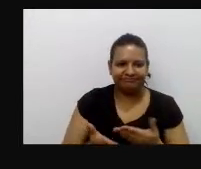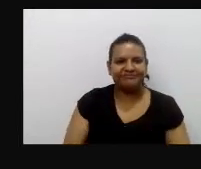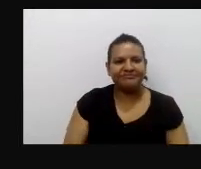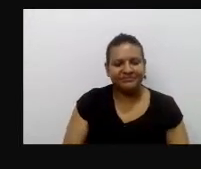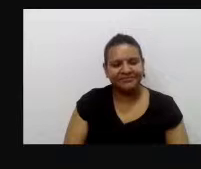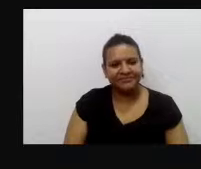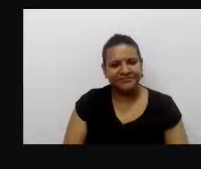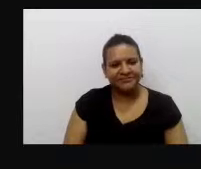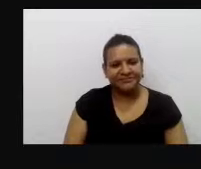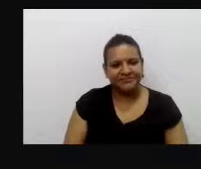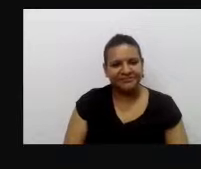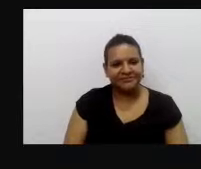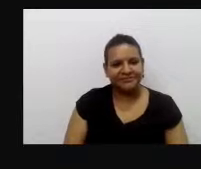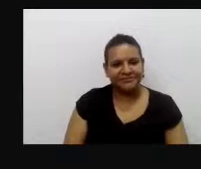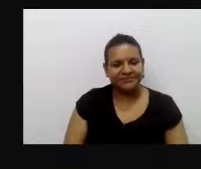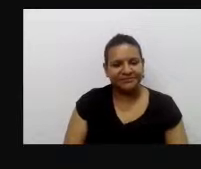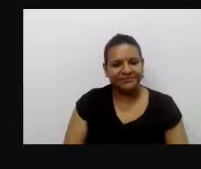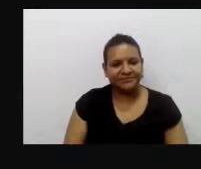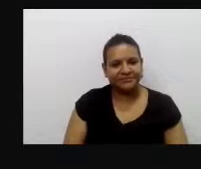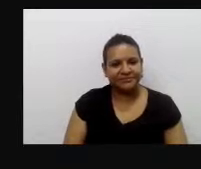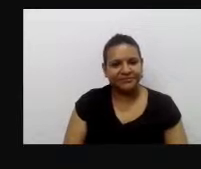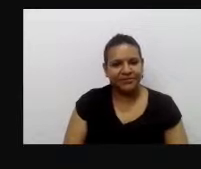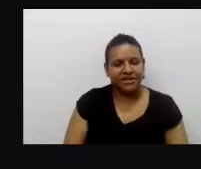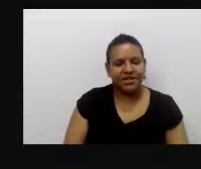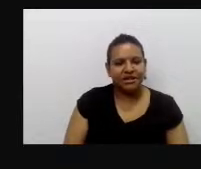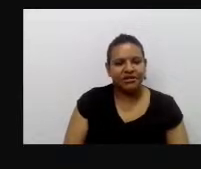We cannot hear you, sorry.